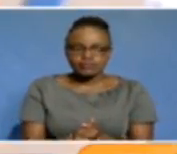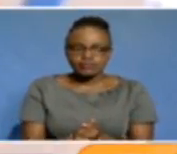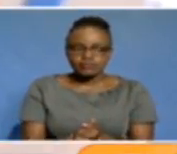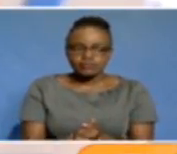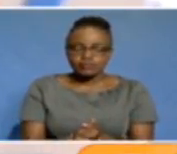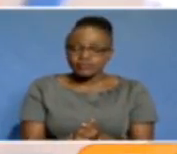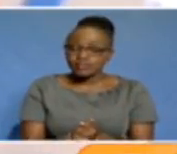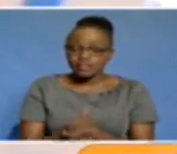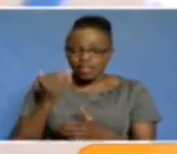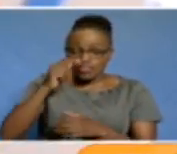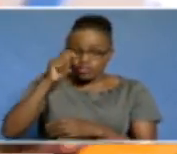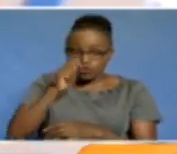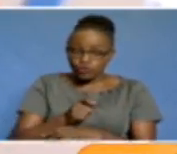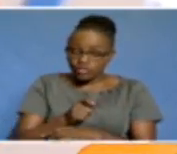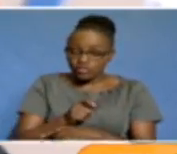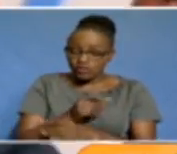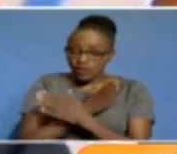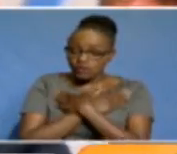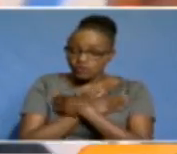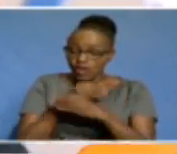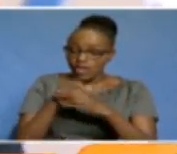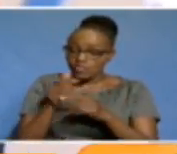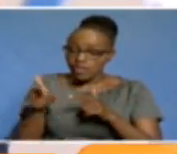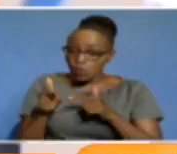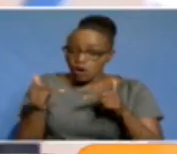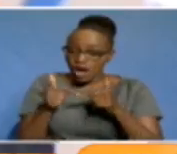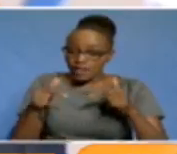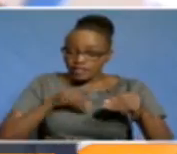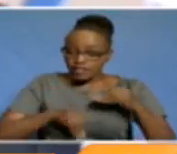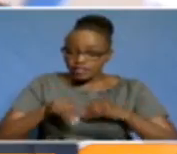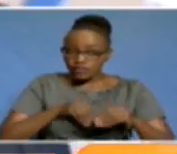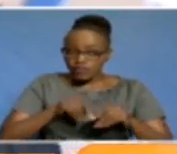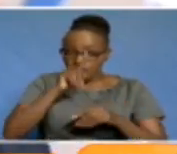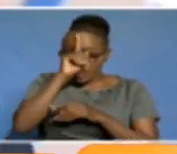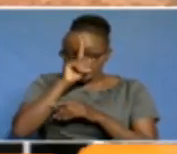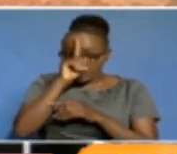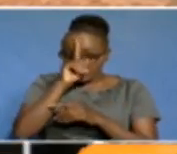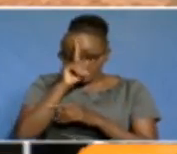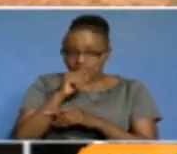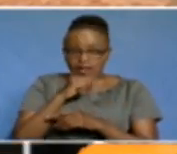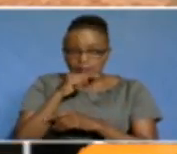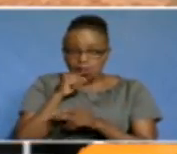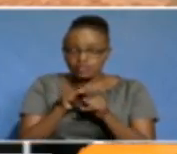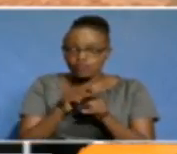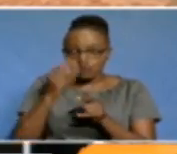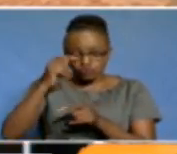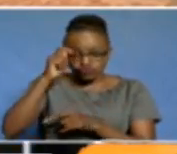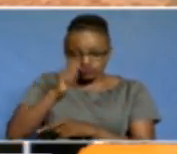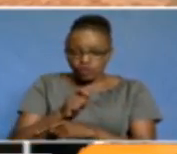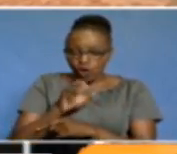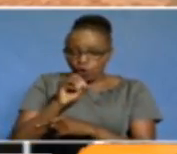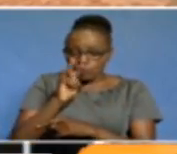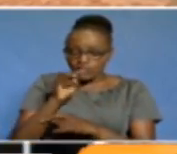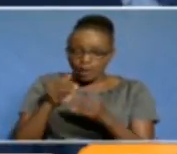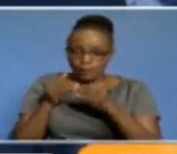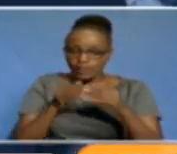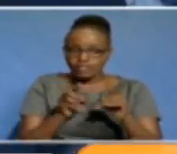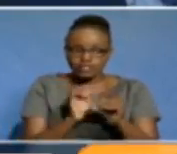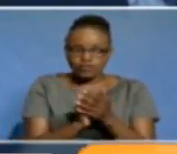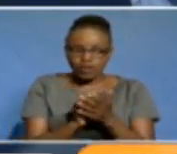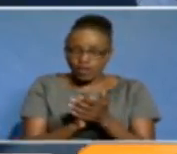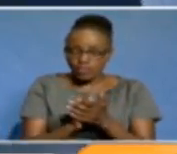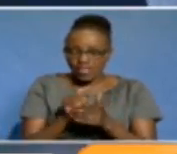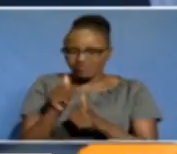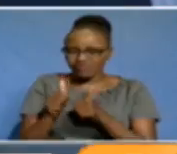Is the judiciary an ally in the war against corruption? A serious indictment on the judiciary by the ODM leader coming in the